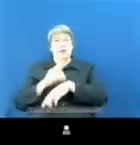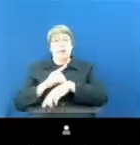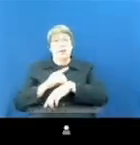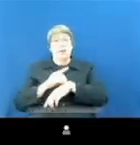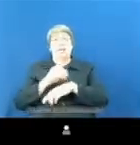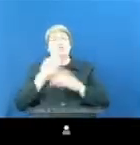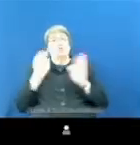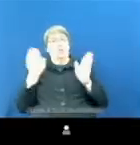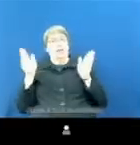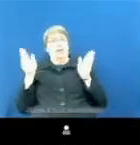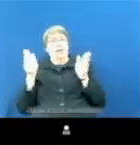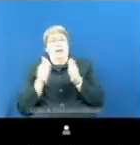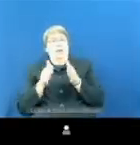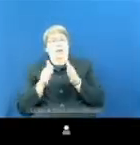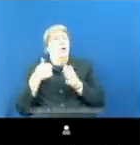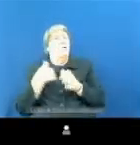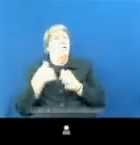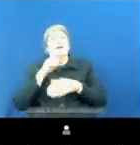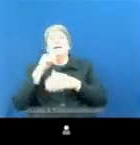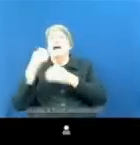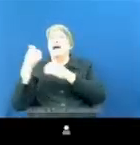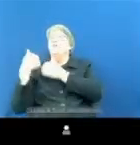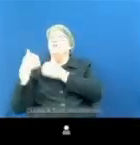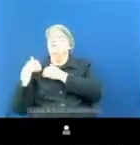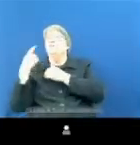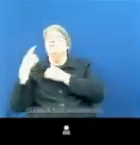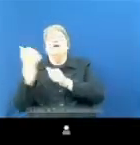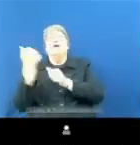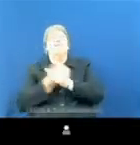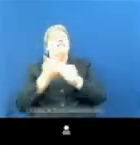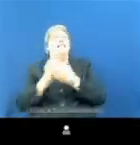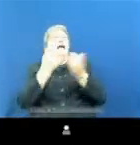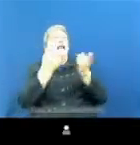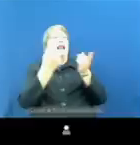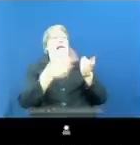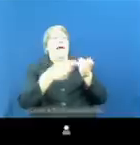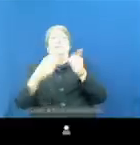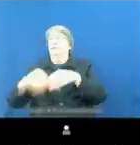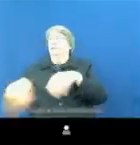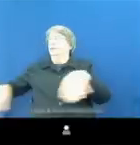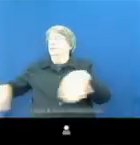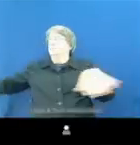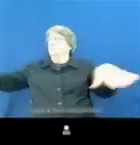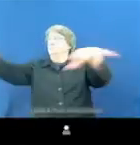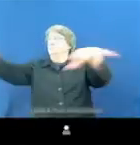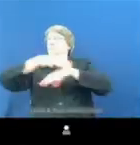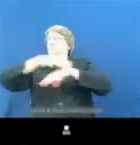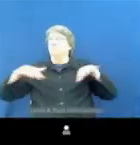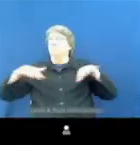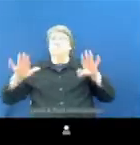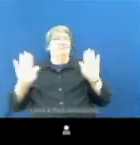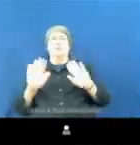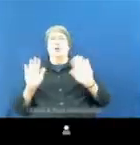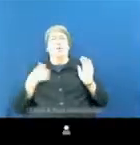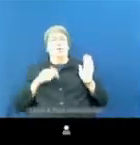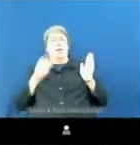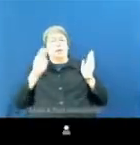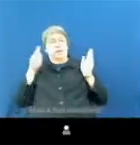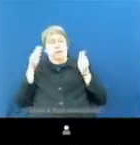aren't responsible for everything that happens in the courtroom. We're just responsible for ensuring that